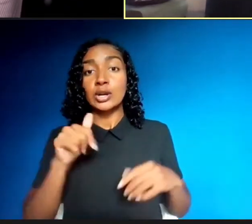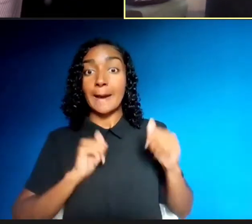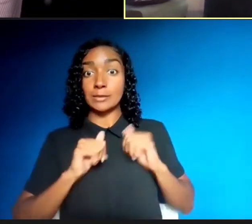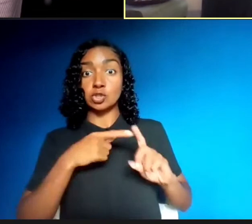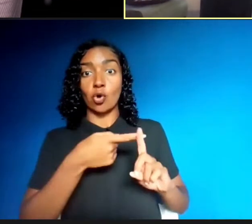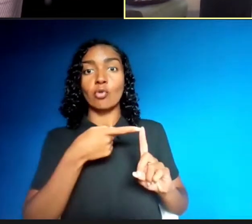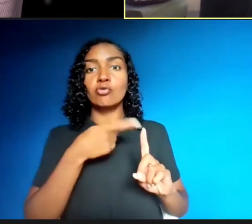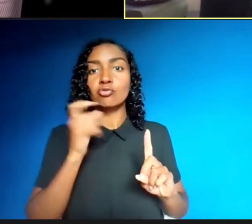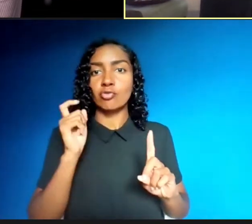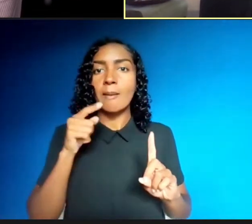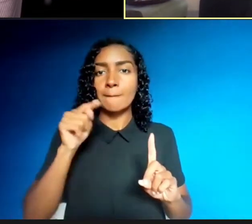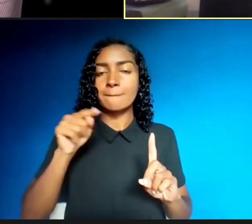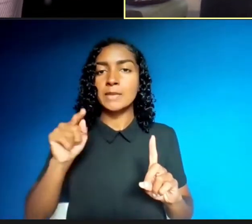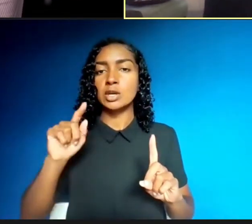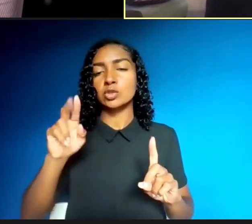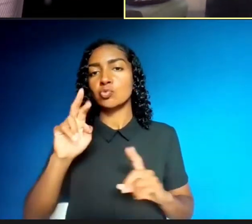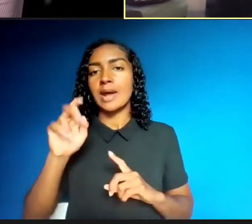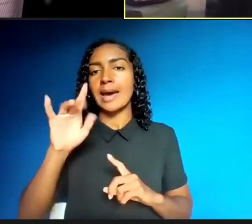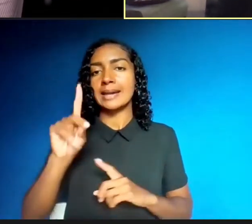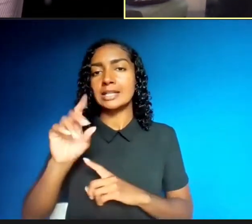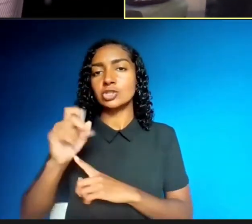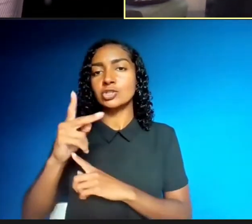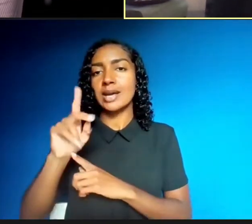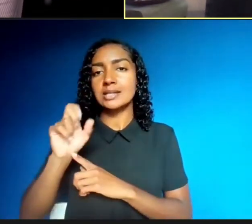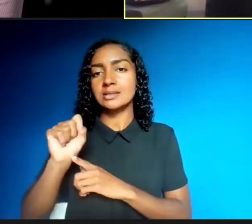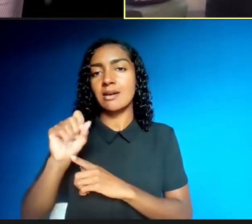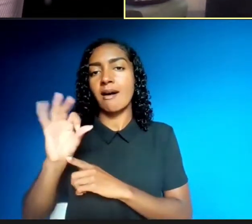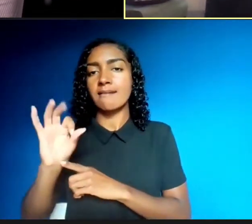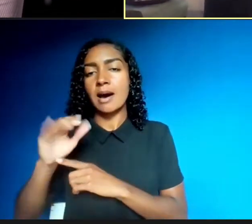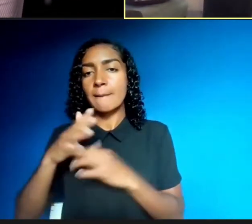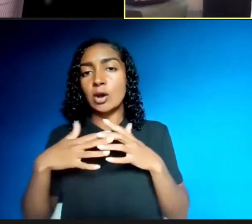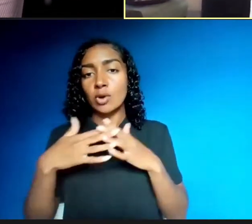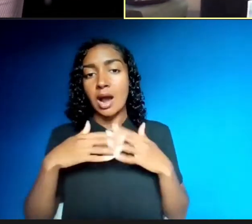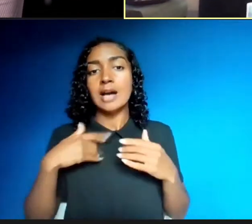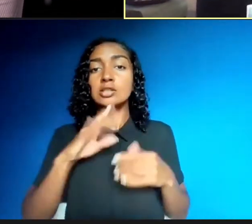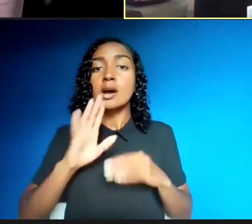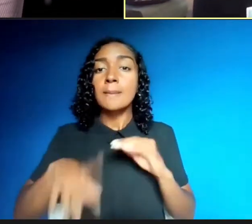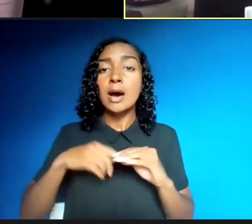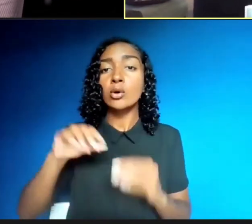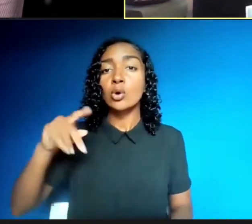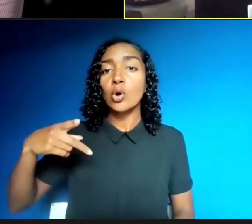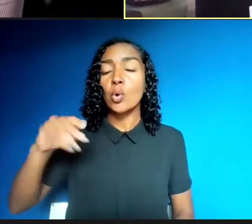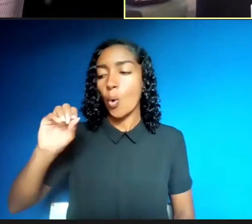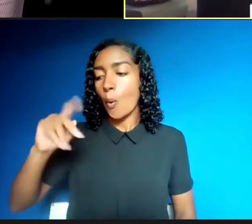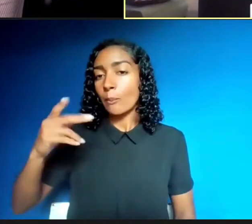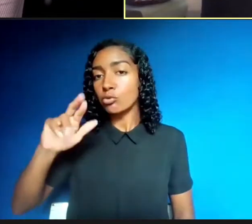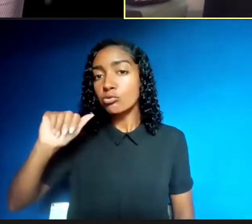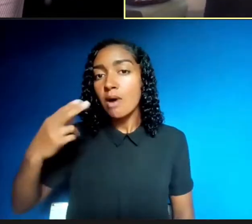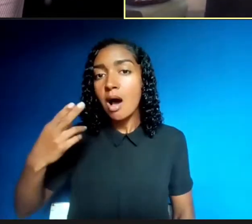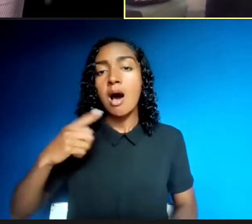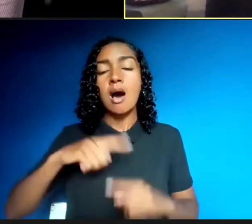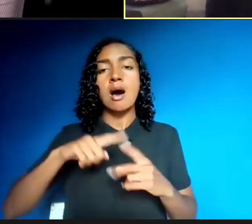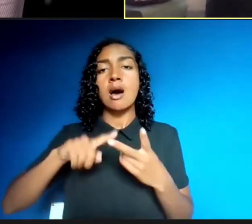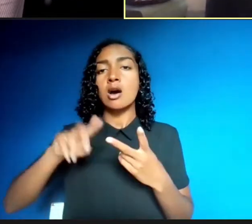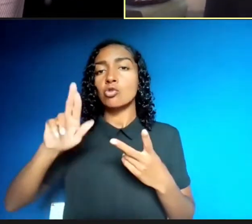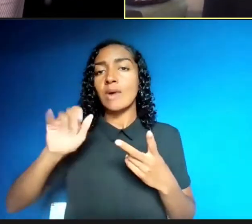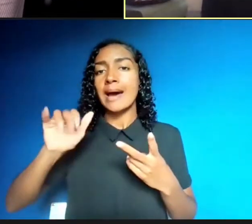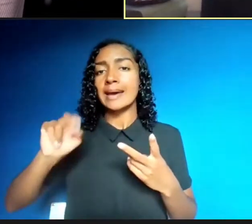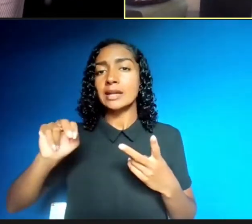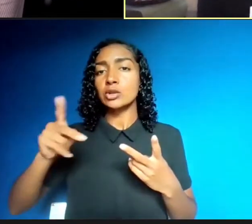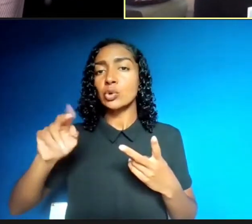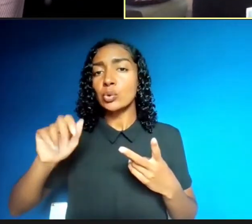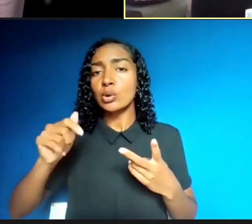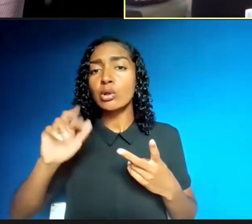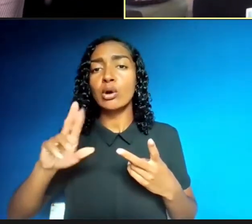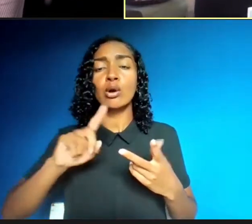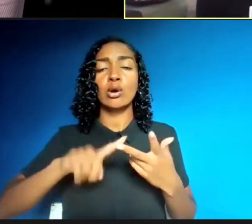and Michael B. and Ryan Coogler and Tyler Perry. It becomes important, and those people, I'll do that to bring other people through.